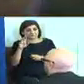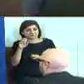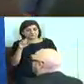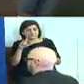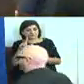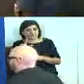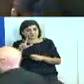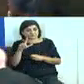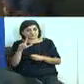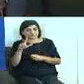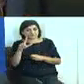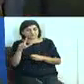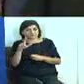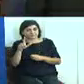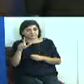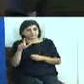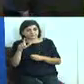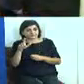come forward.